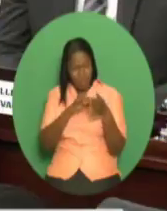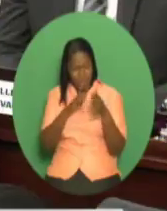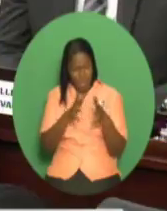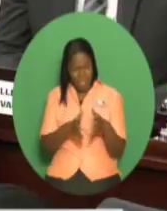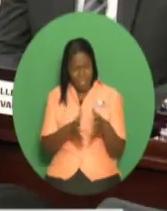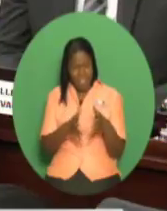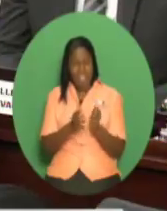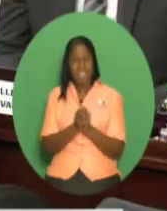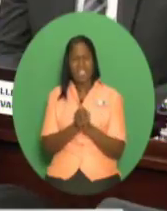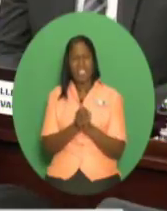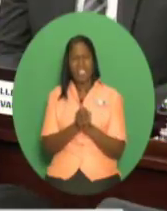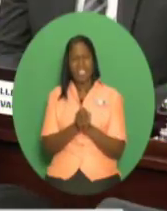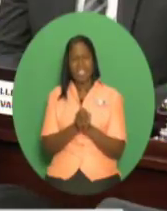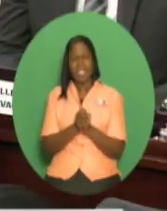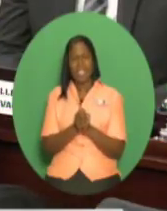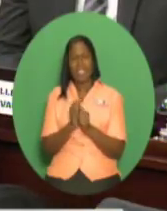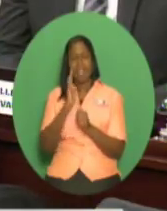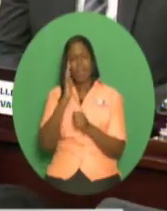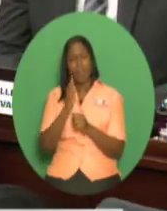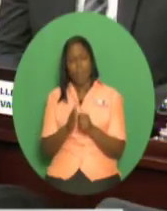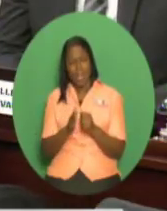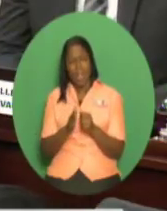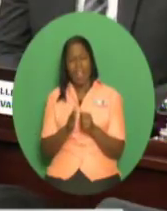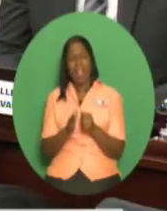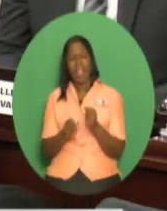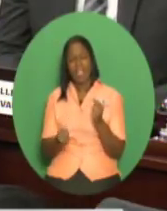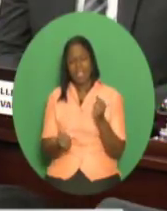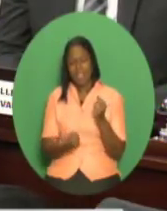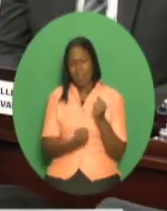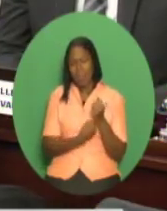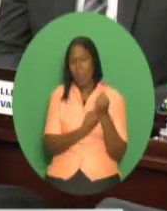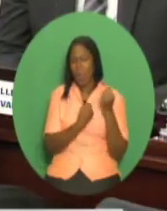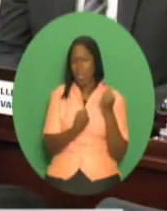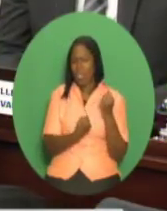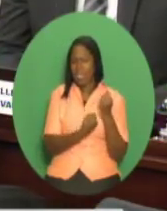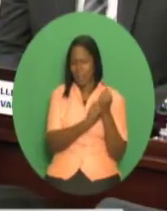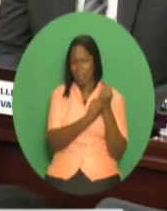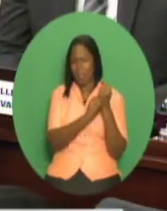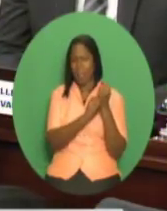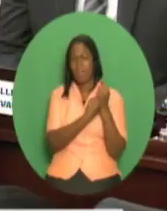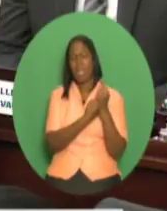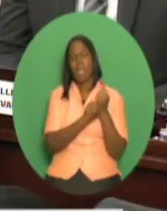will be supported by a system of school-based management.